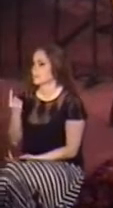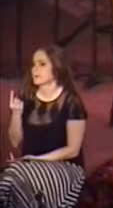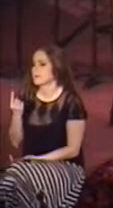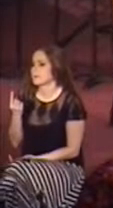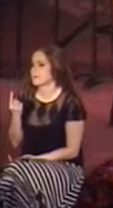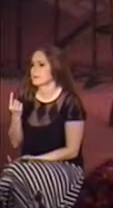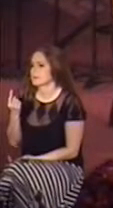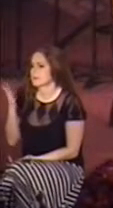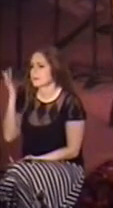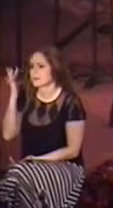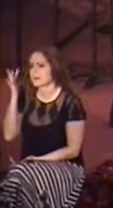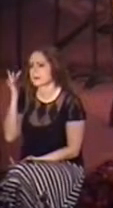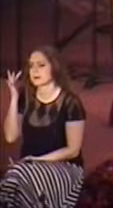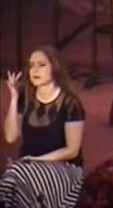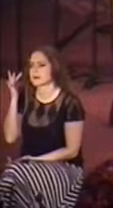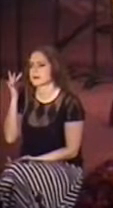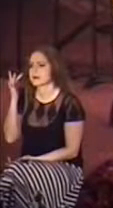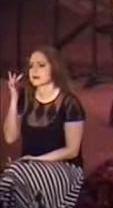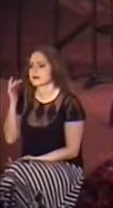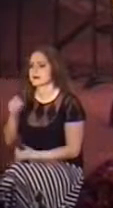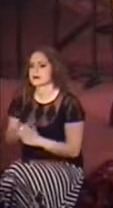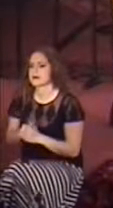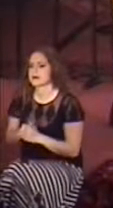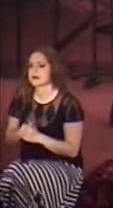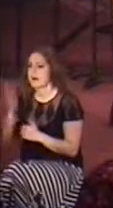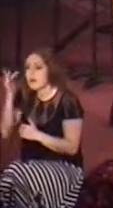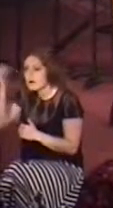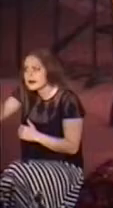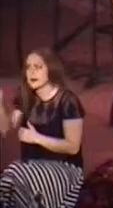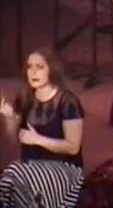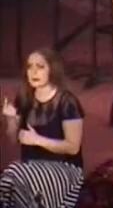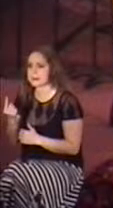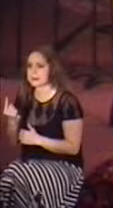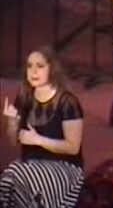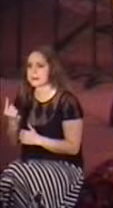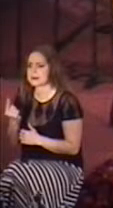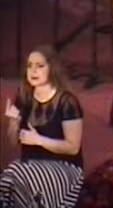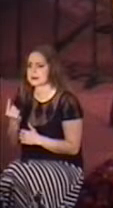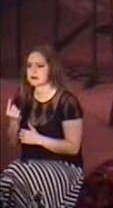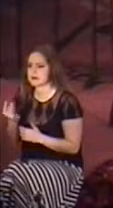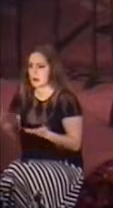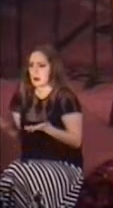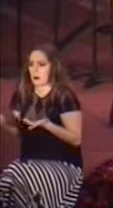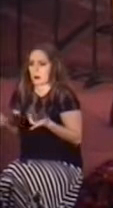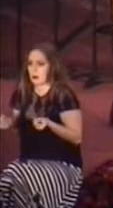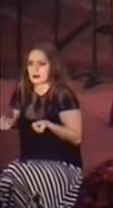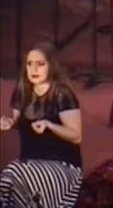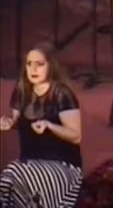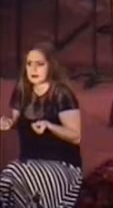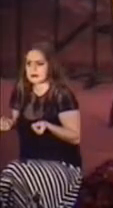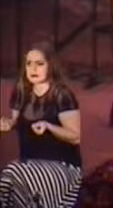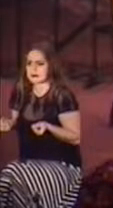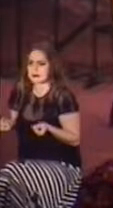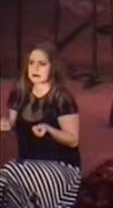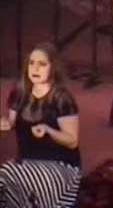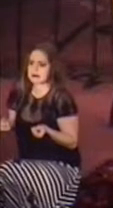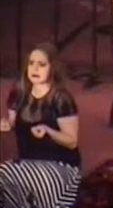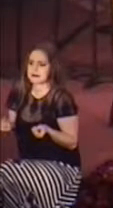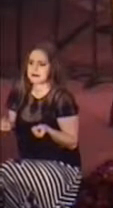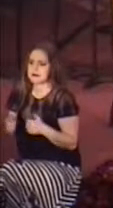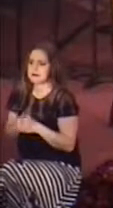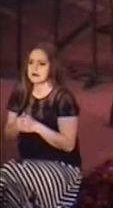You know, why did He come? And what did He come to do? Is, I think, questions we need